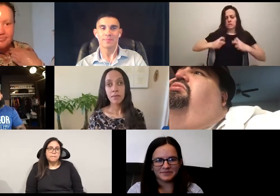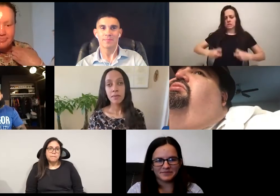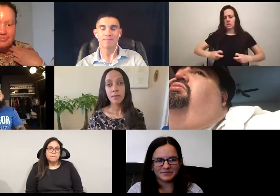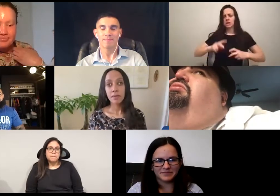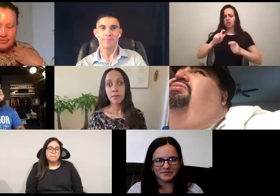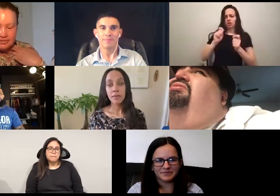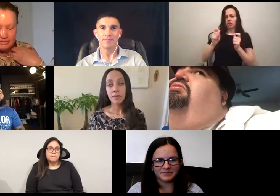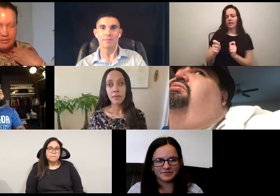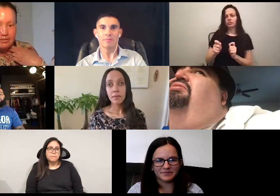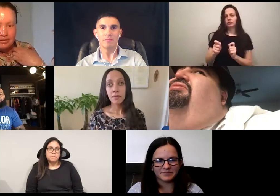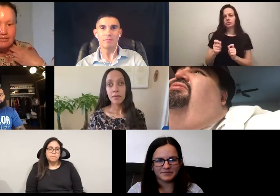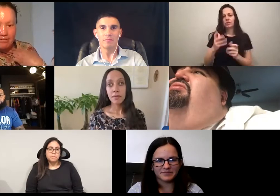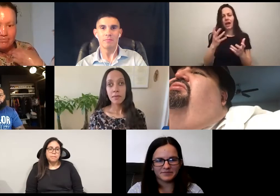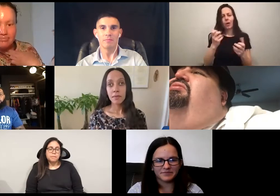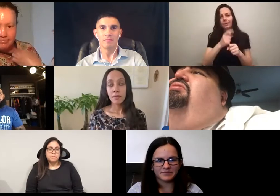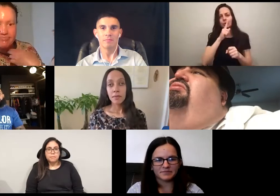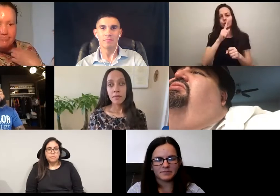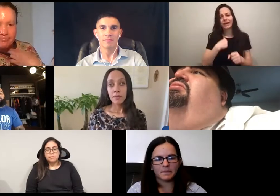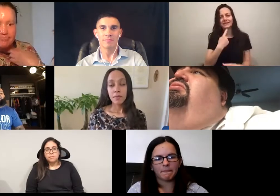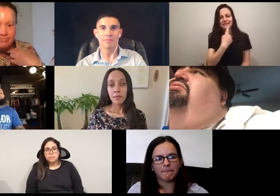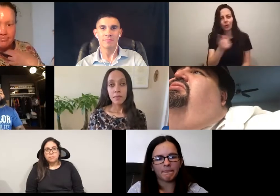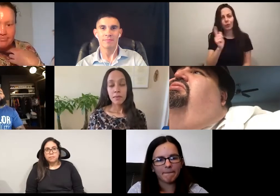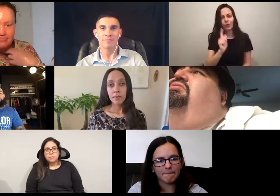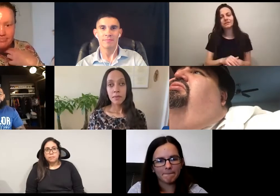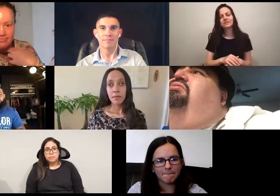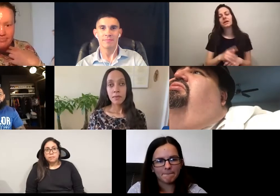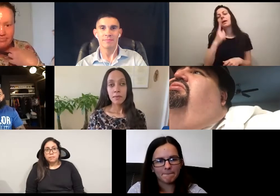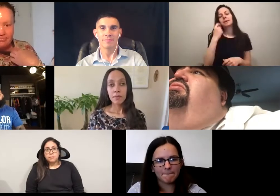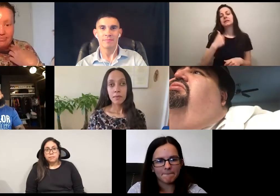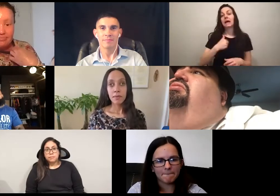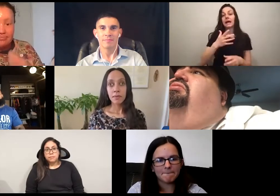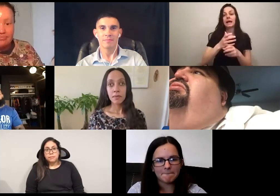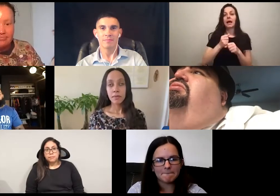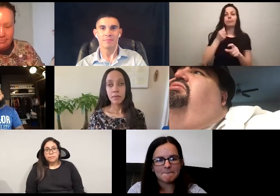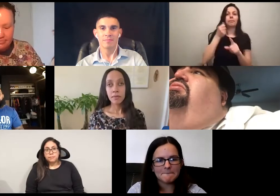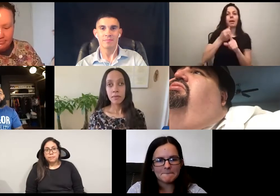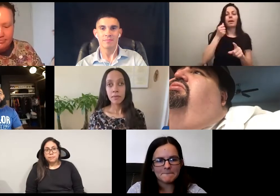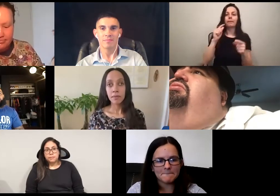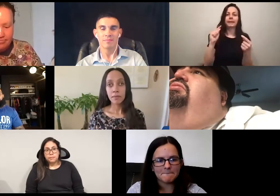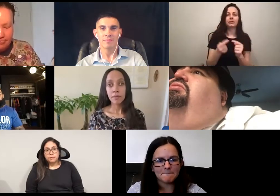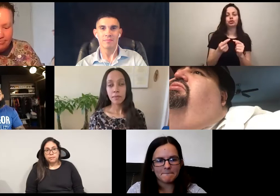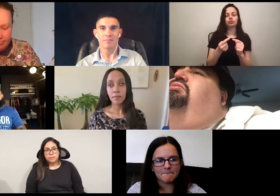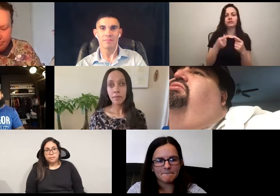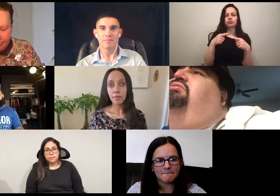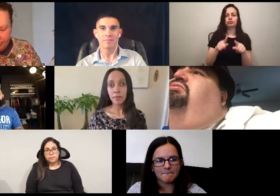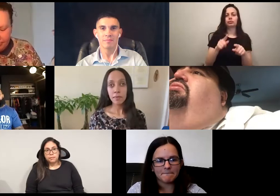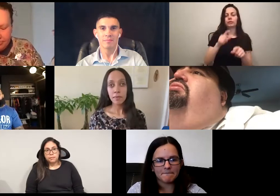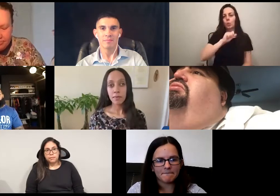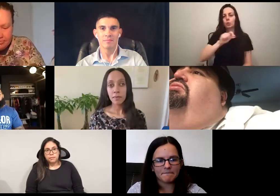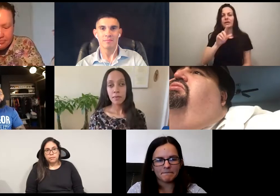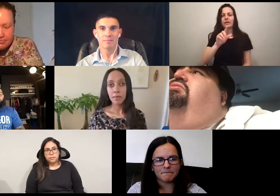wanted to make sure I said that because I know I acquired my injury at the age of 24. So prior to that, I know I